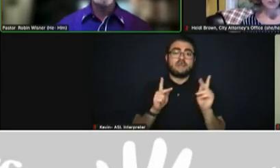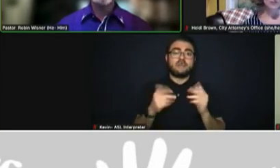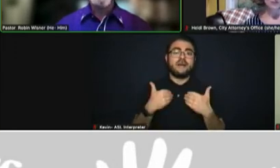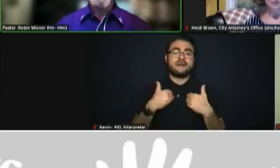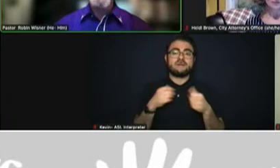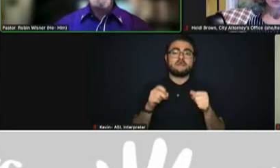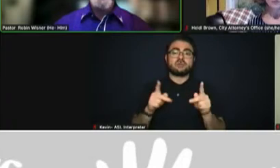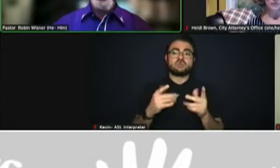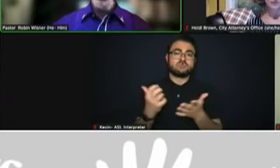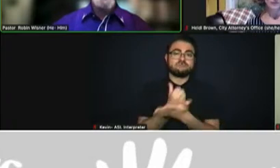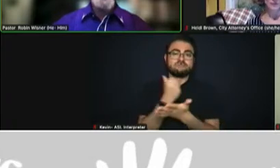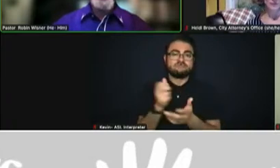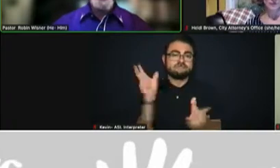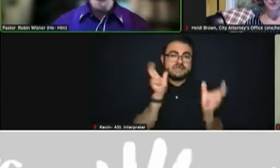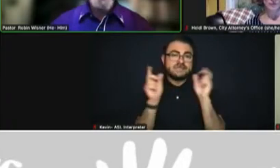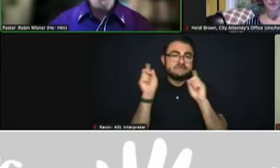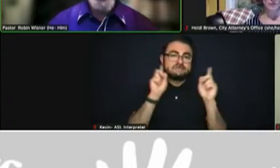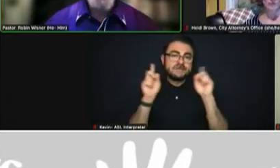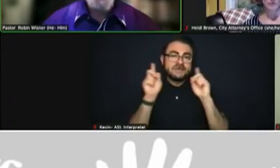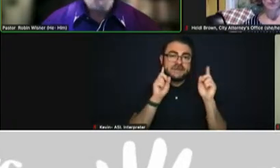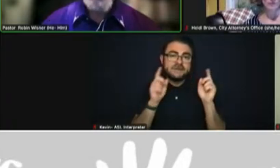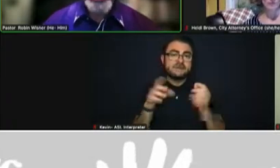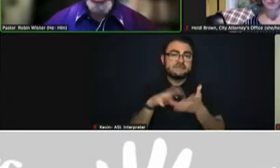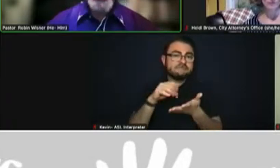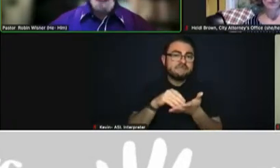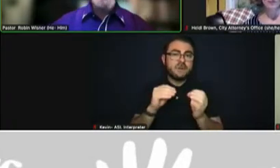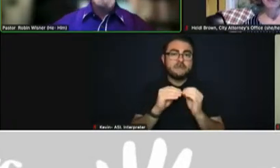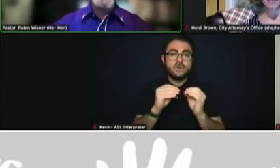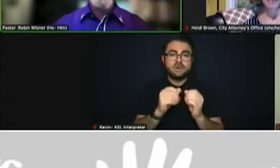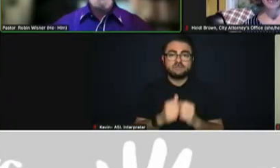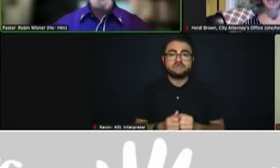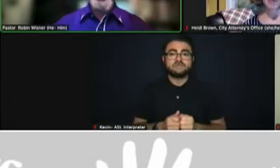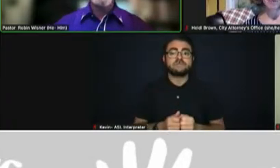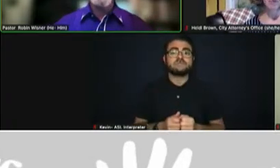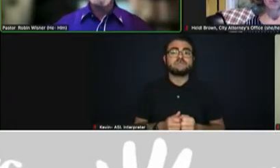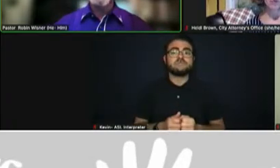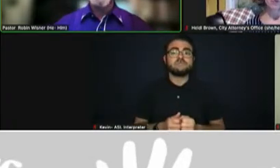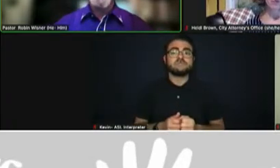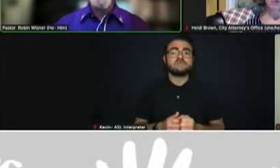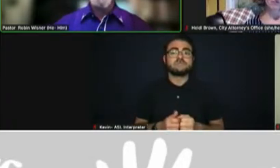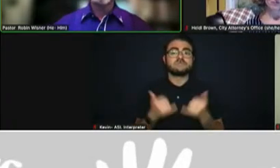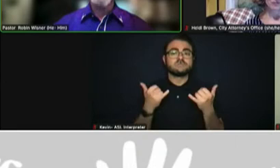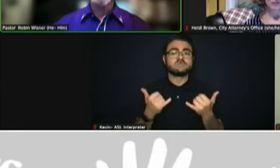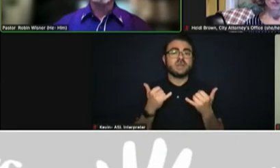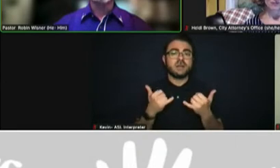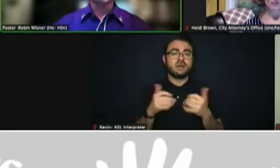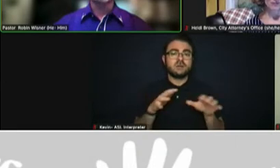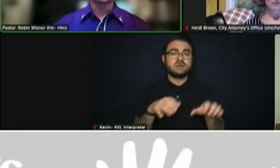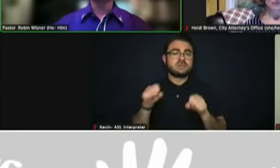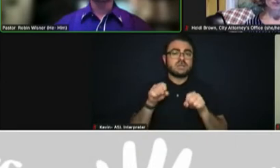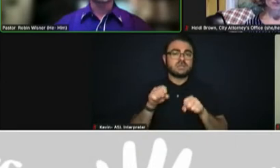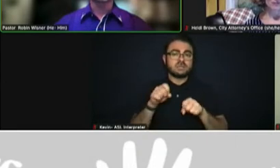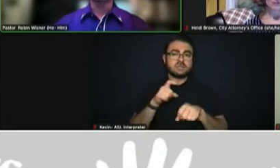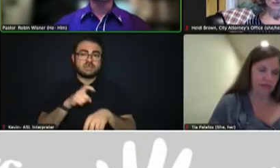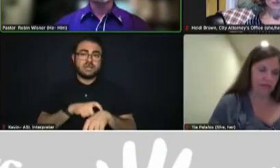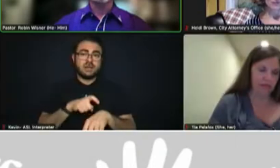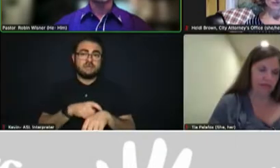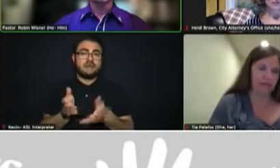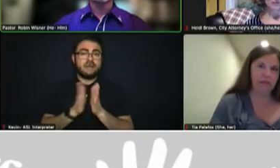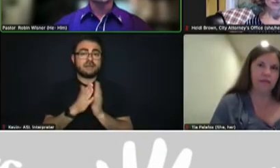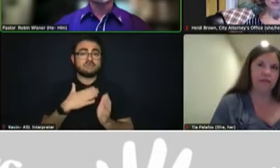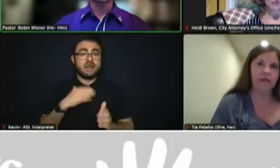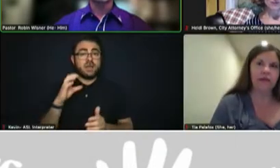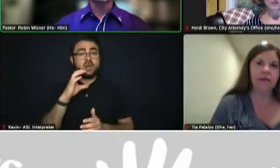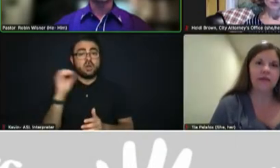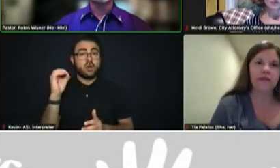more. Leading there, I would like to take this time and ask my co-chair if she had